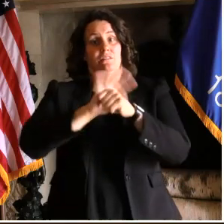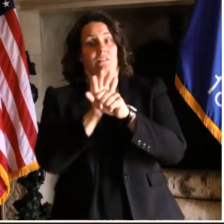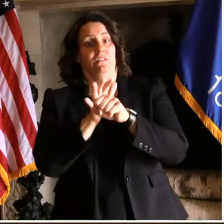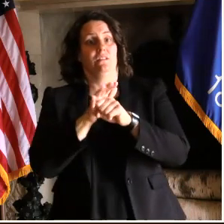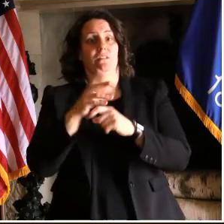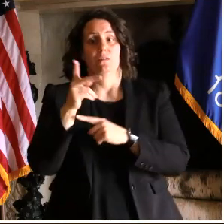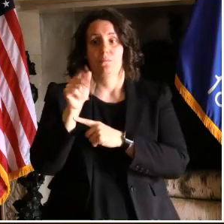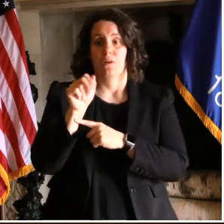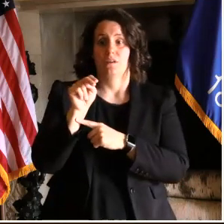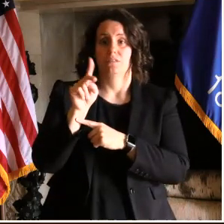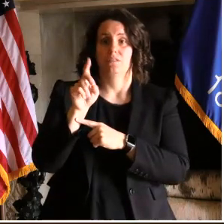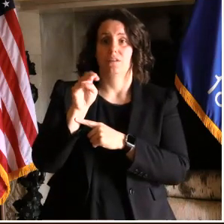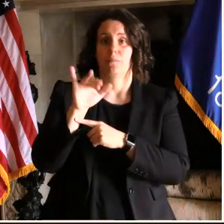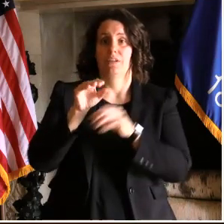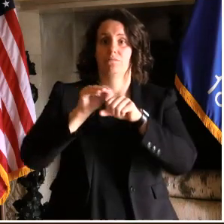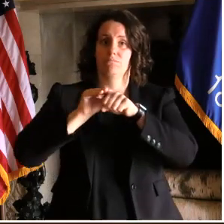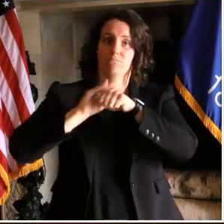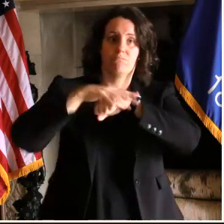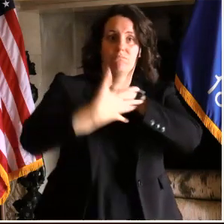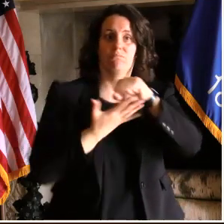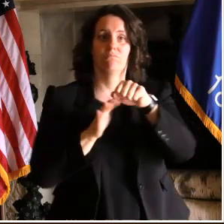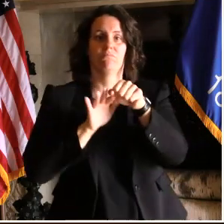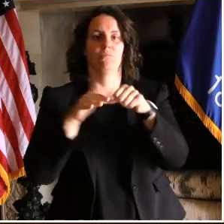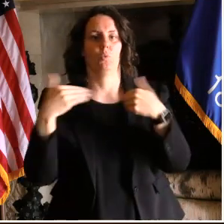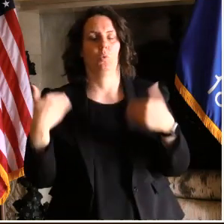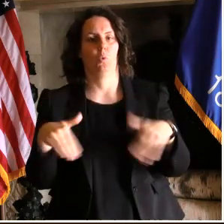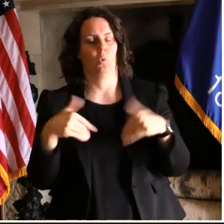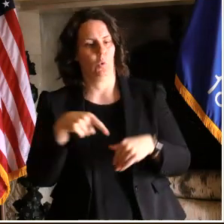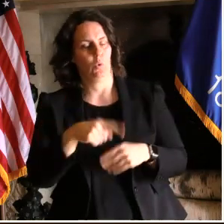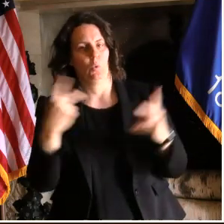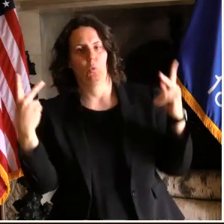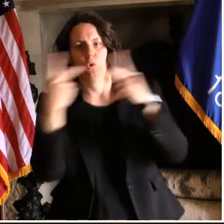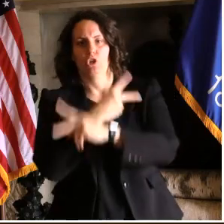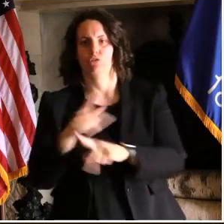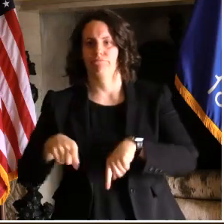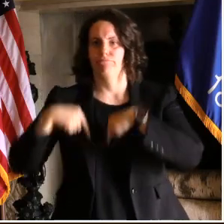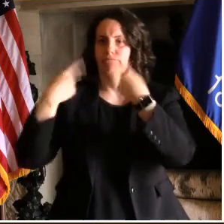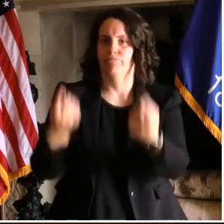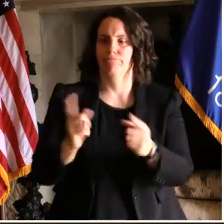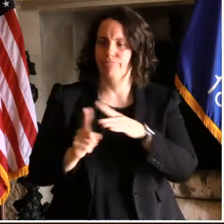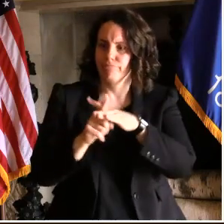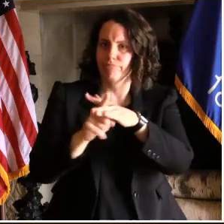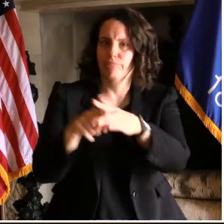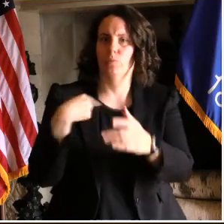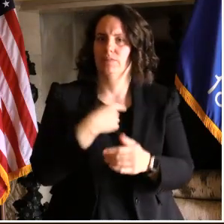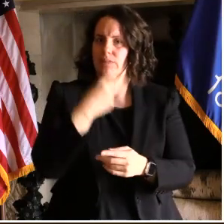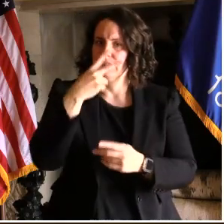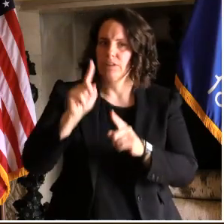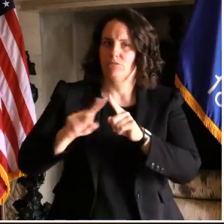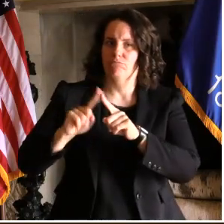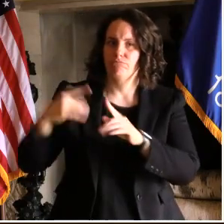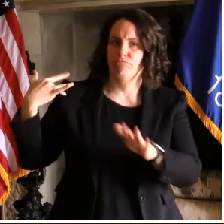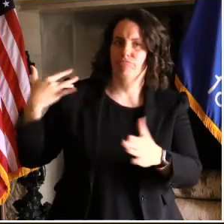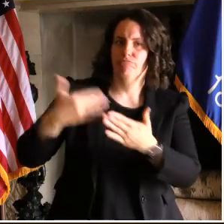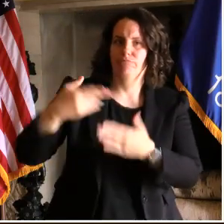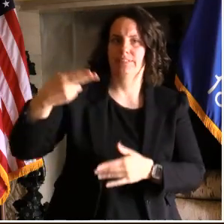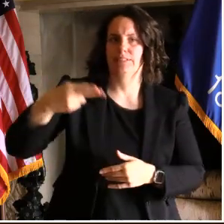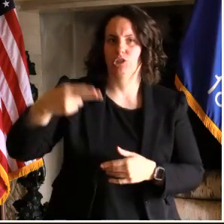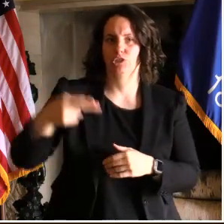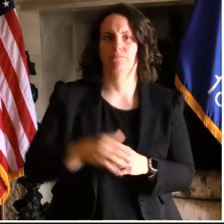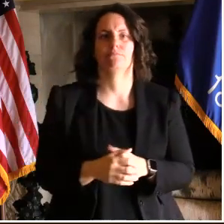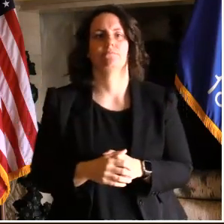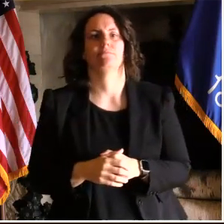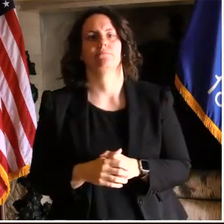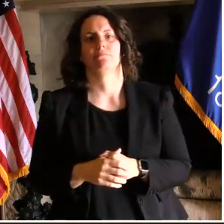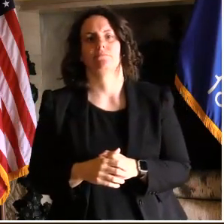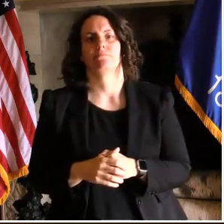can manage on its own. That's why I've asked experts in the private sector to share their time, talents, and expertise to help